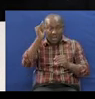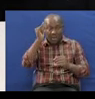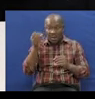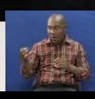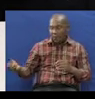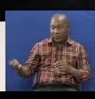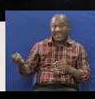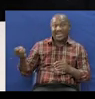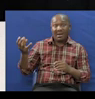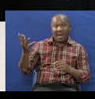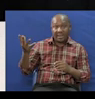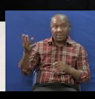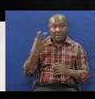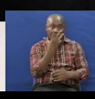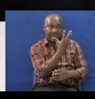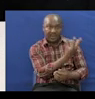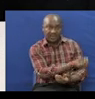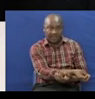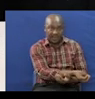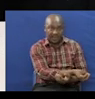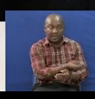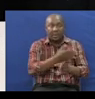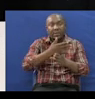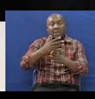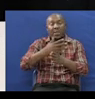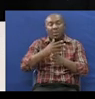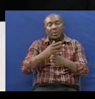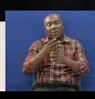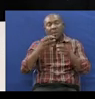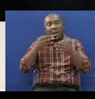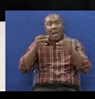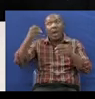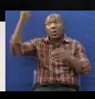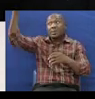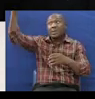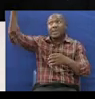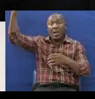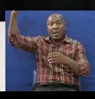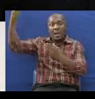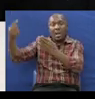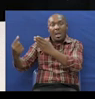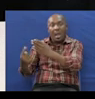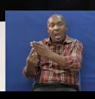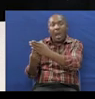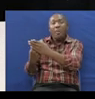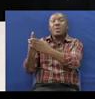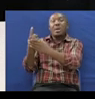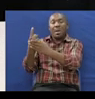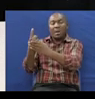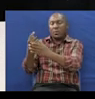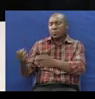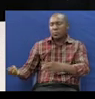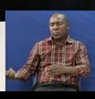Students, with this point or idea of sunrise and sunset is about how